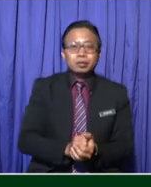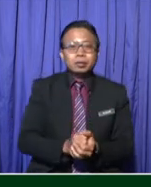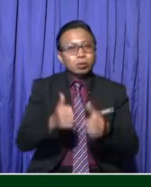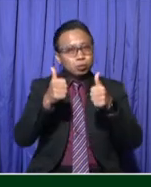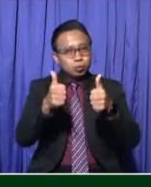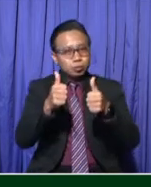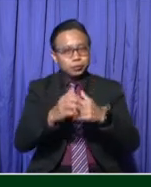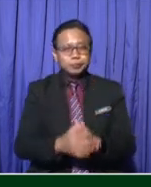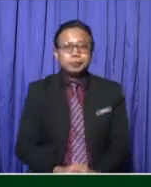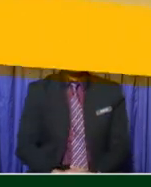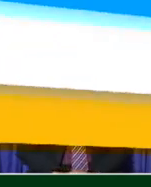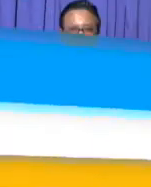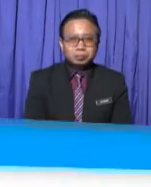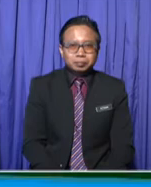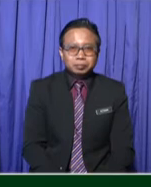job.